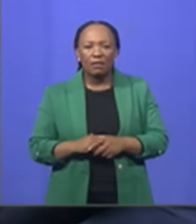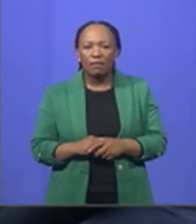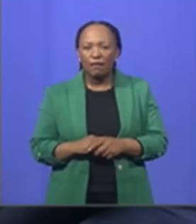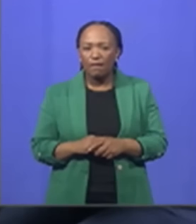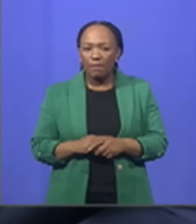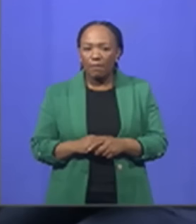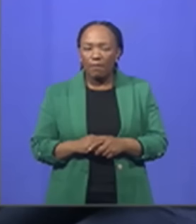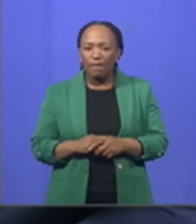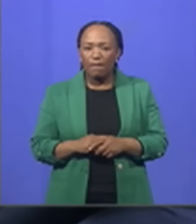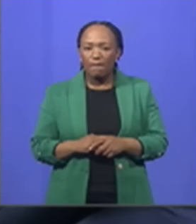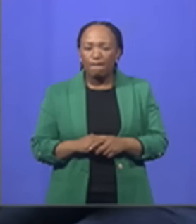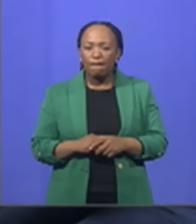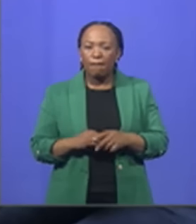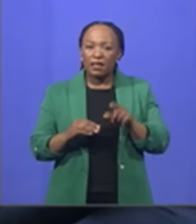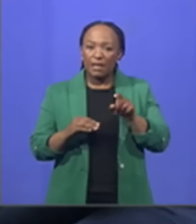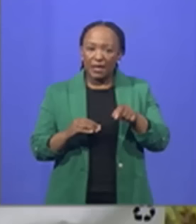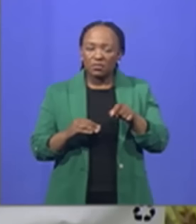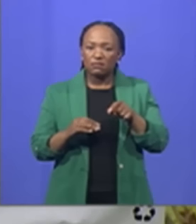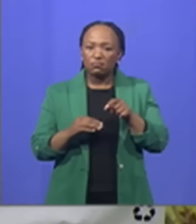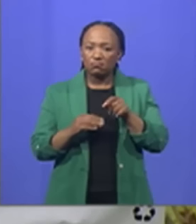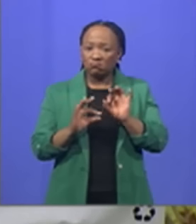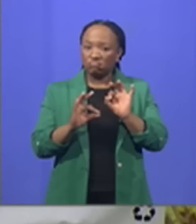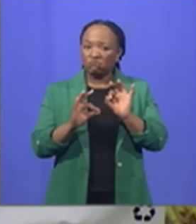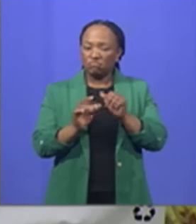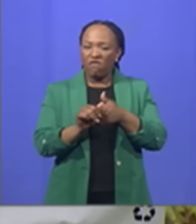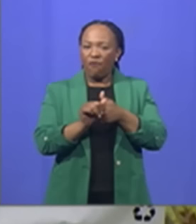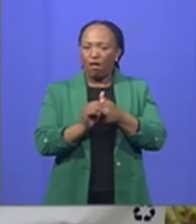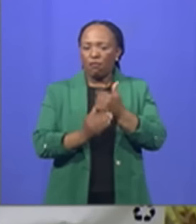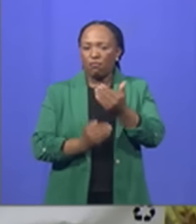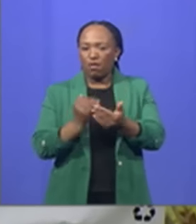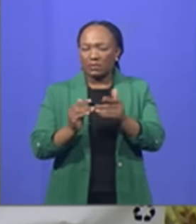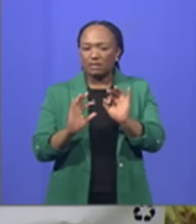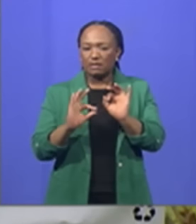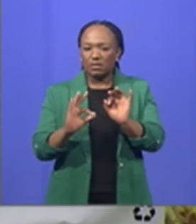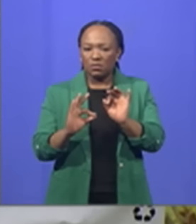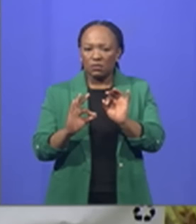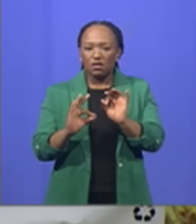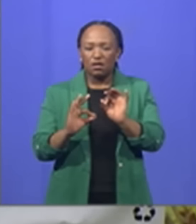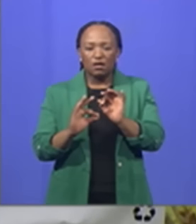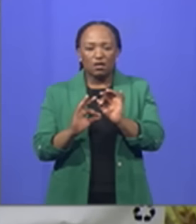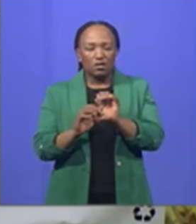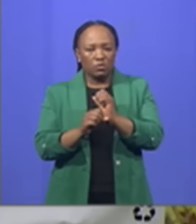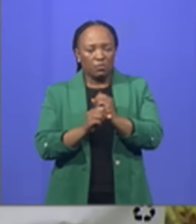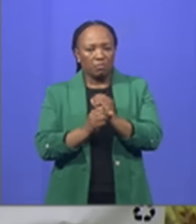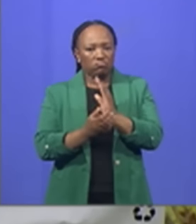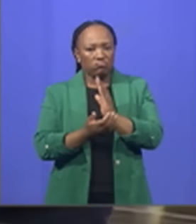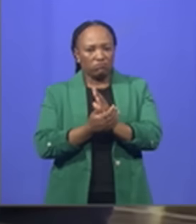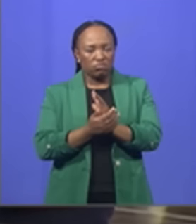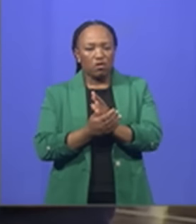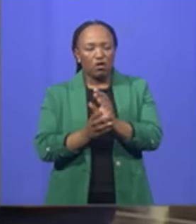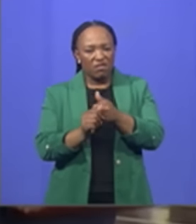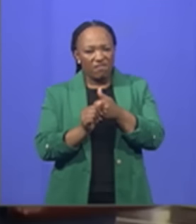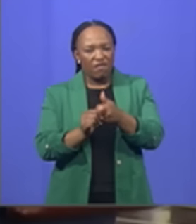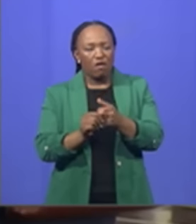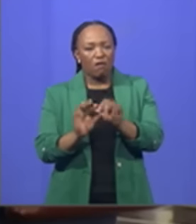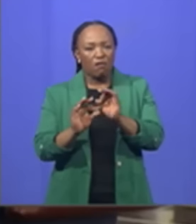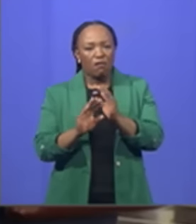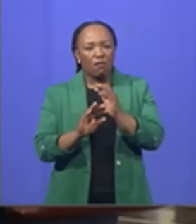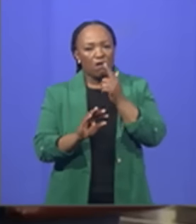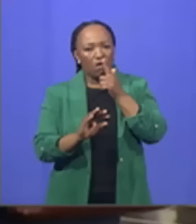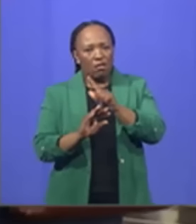tlhahlo ya maleba ge re ka dira ka go lebana go netefatša gore tshedimošo ye e nepagetše pele ge re ka